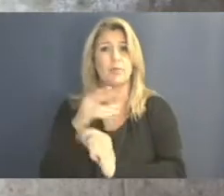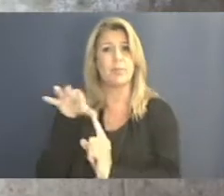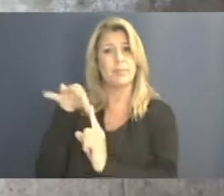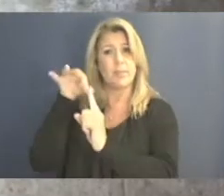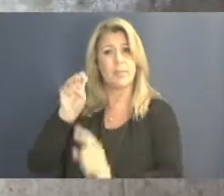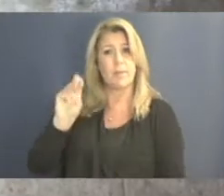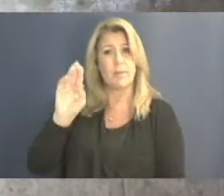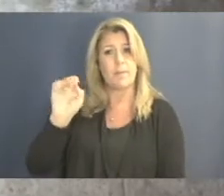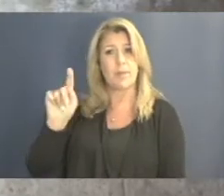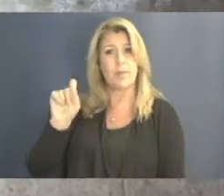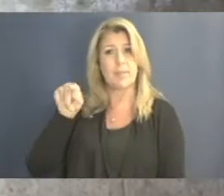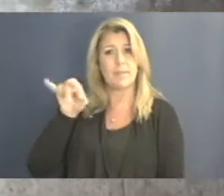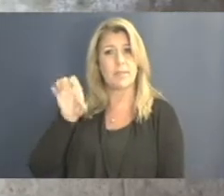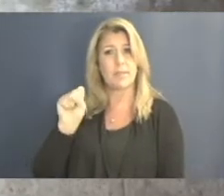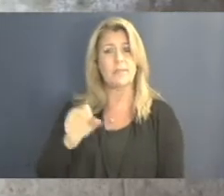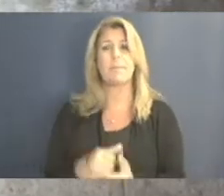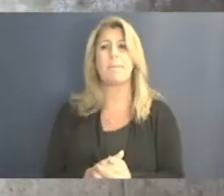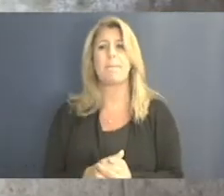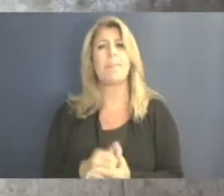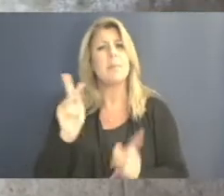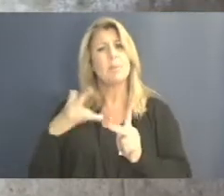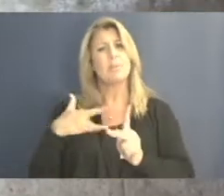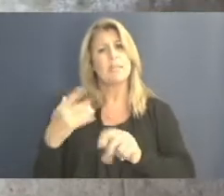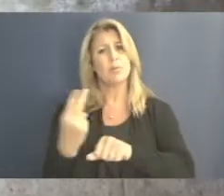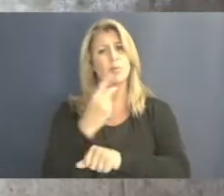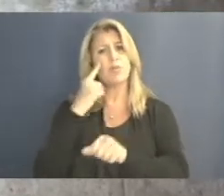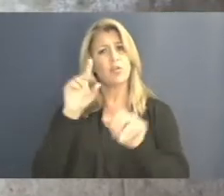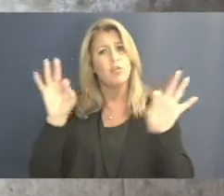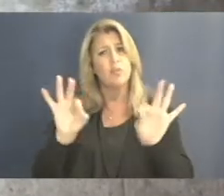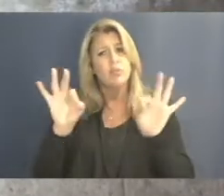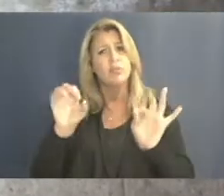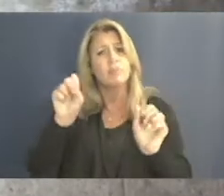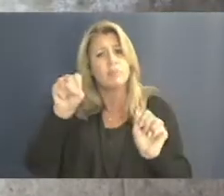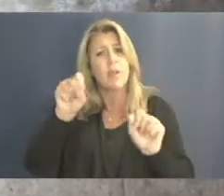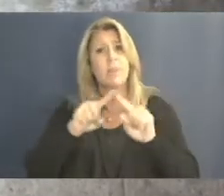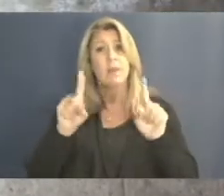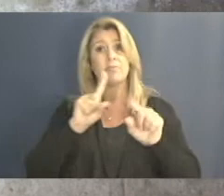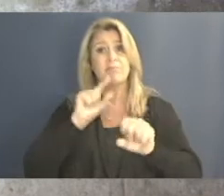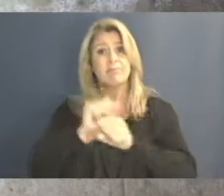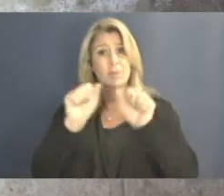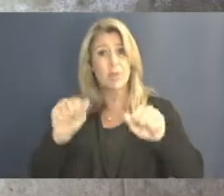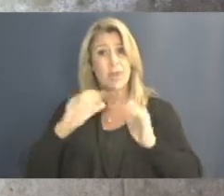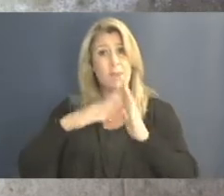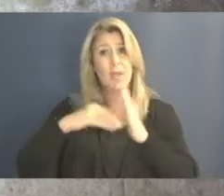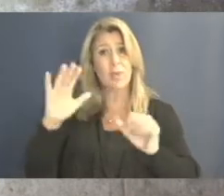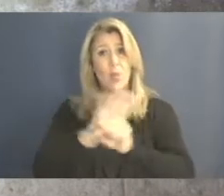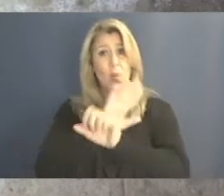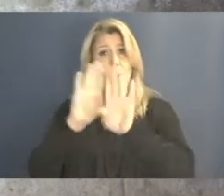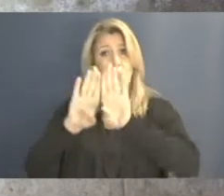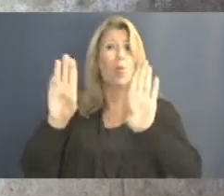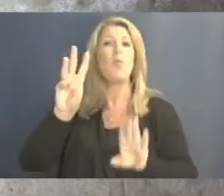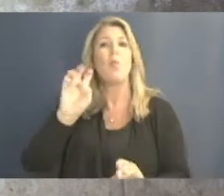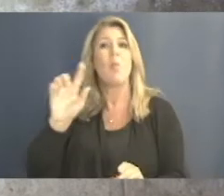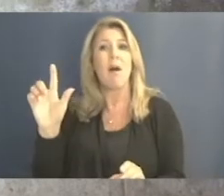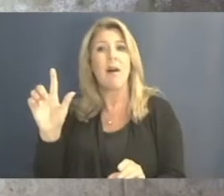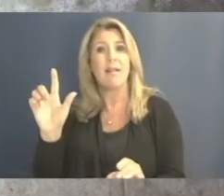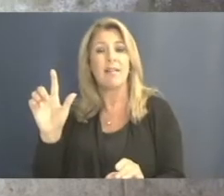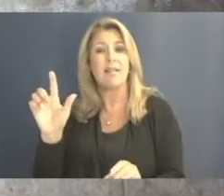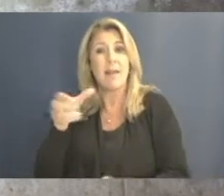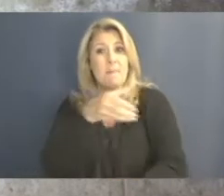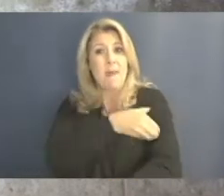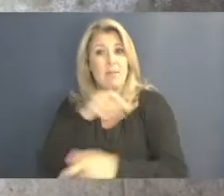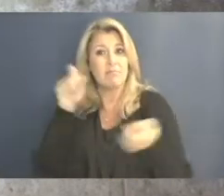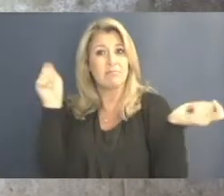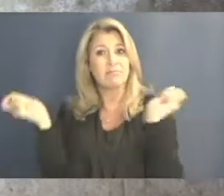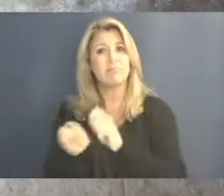Chalk paint is most often used for furniture, but it can be used to paint an entire wall. It has the power